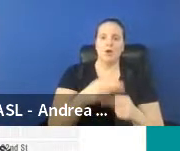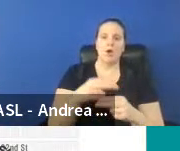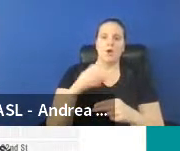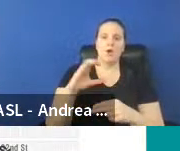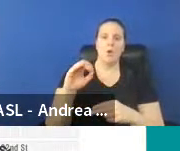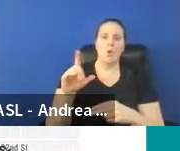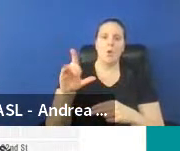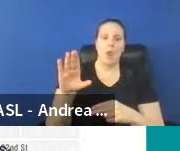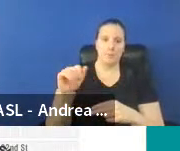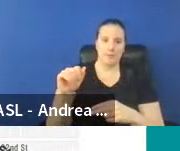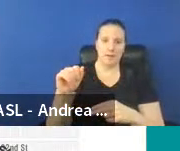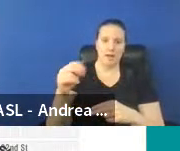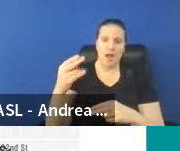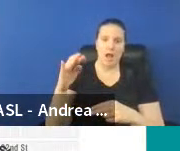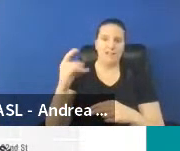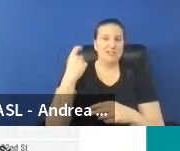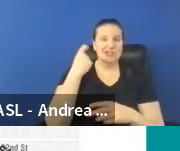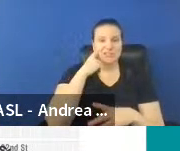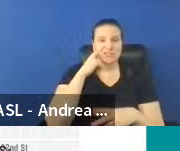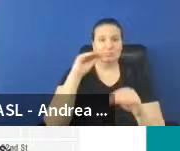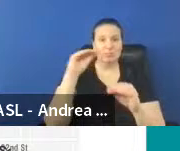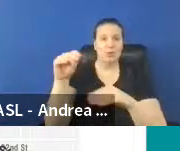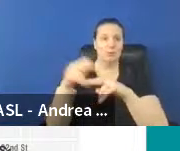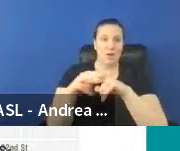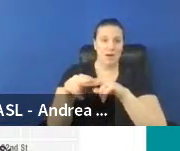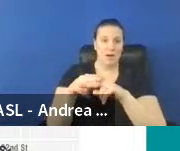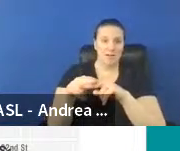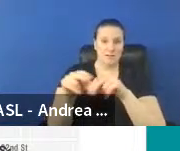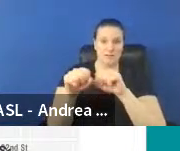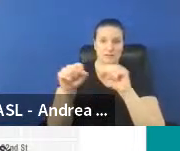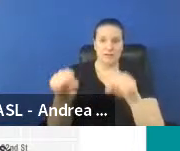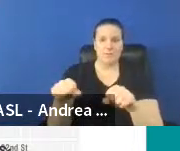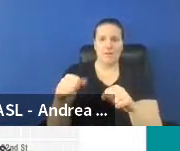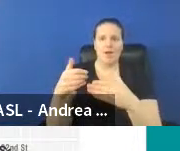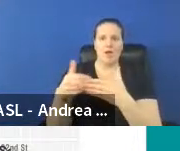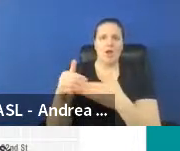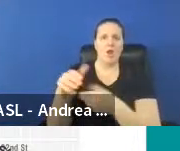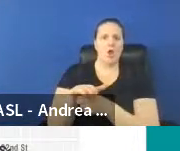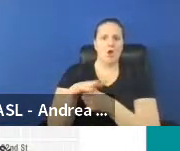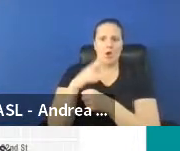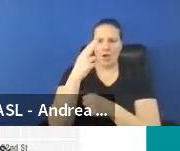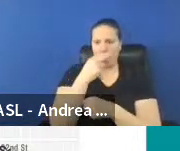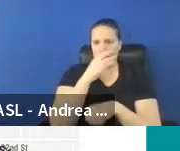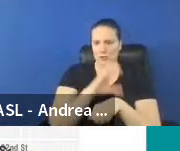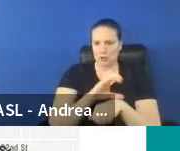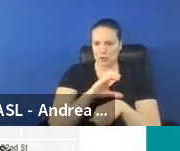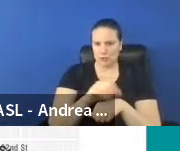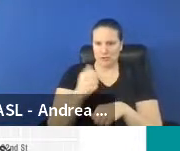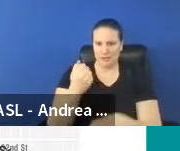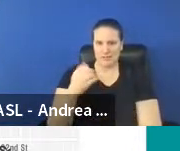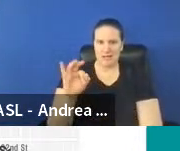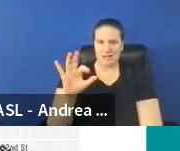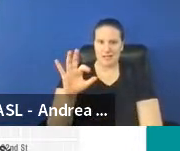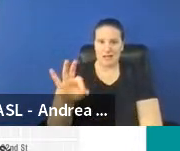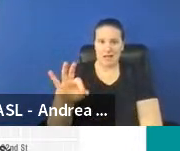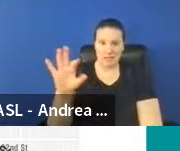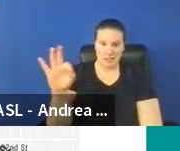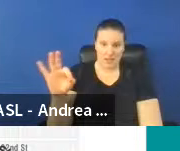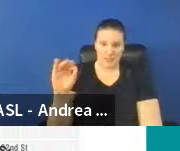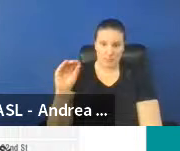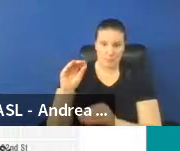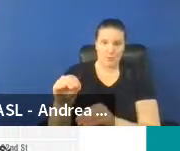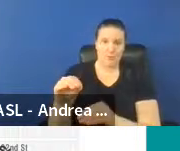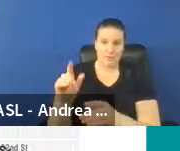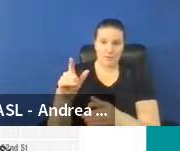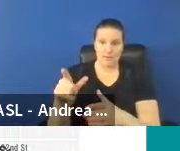they just got the rail system in there. And my local Catholic church, when I first moved there in 1999, had